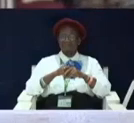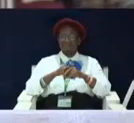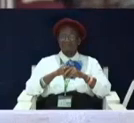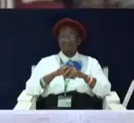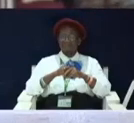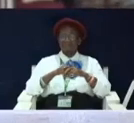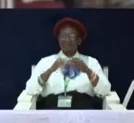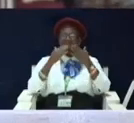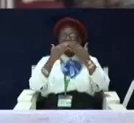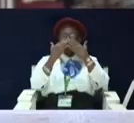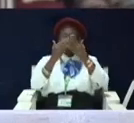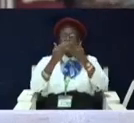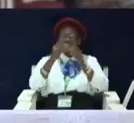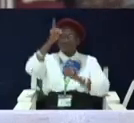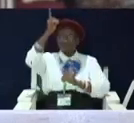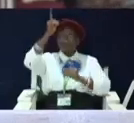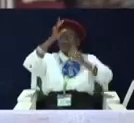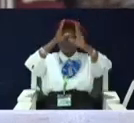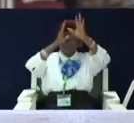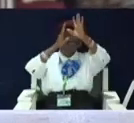Thank you, Father. Amen.